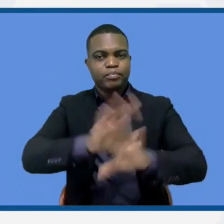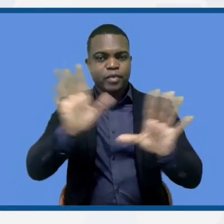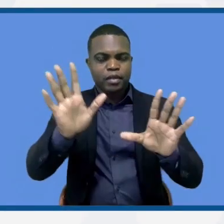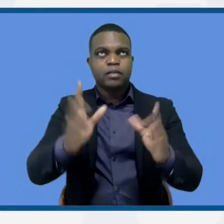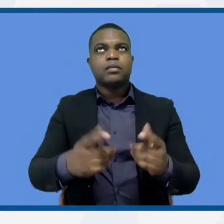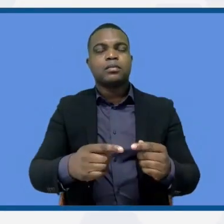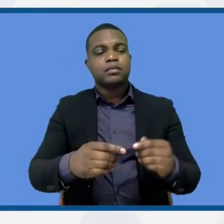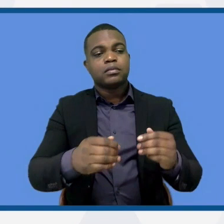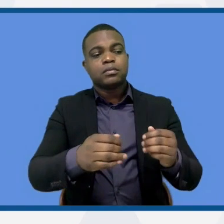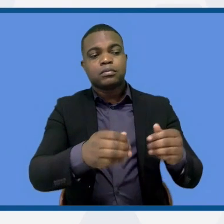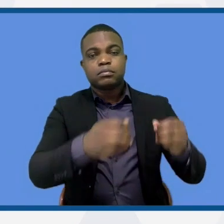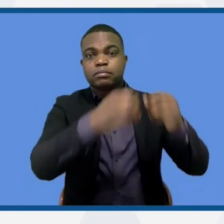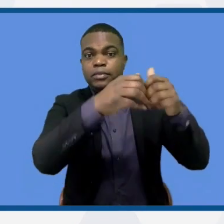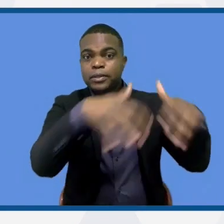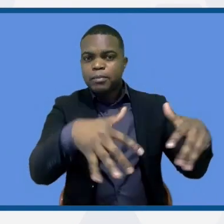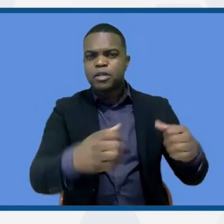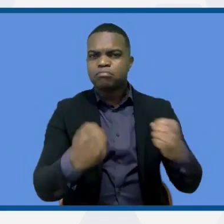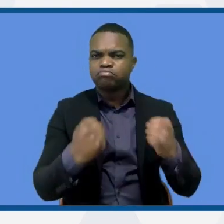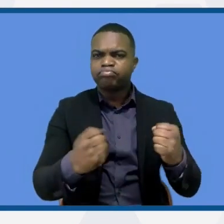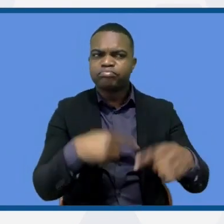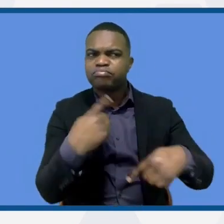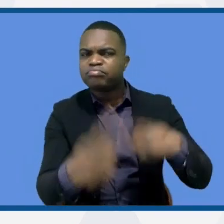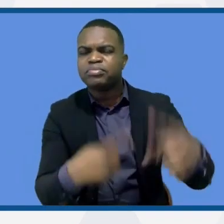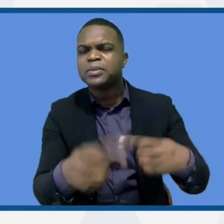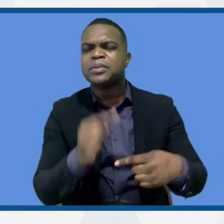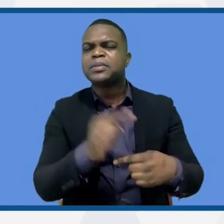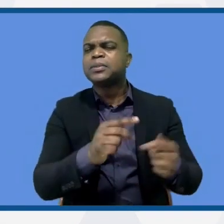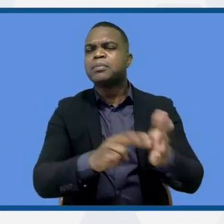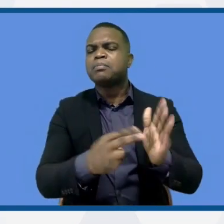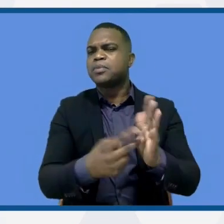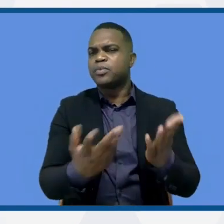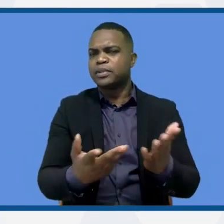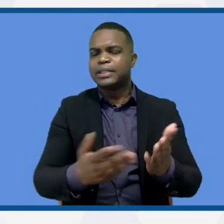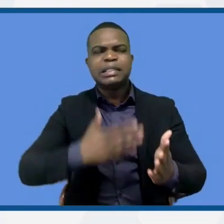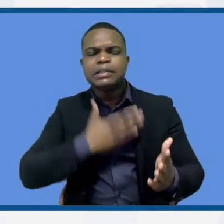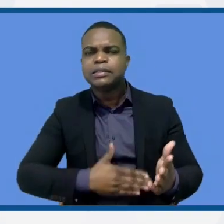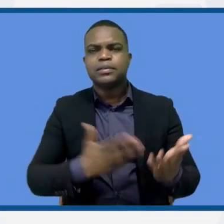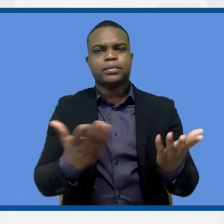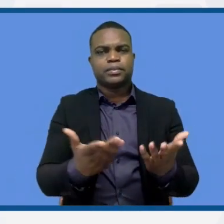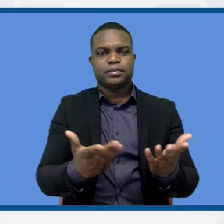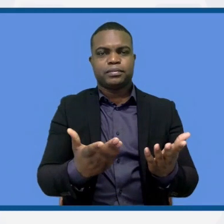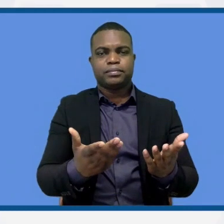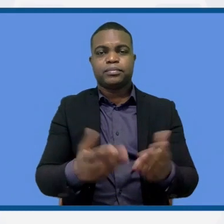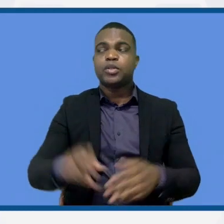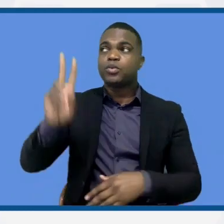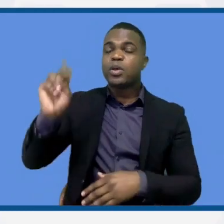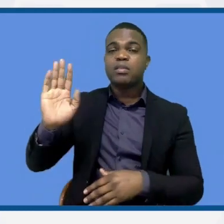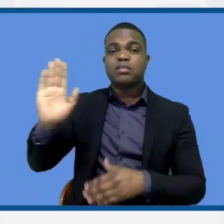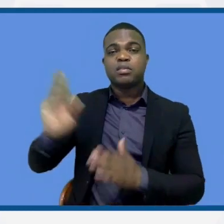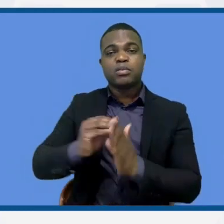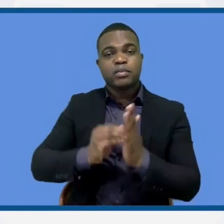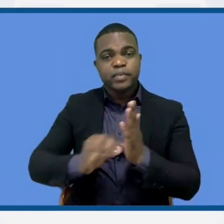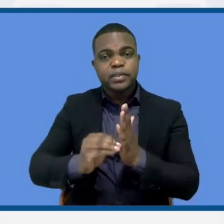infrastructure resilience. With partners from governments and industry, UNDRR has developed principles for the resilient